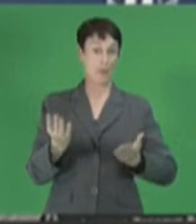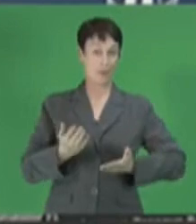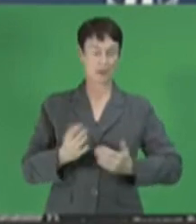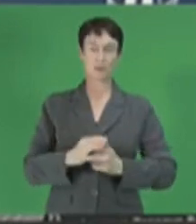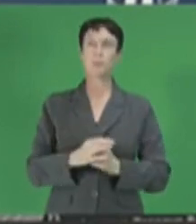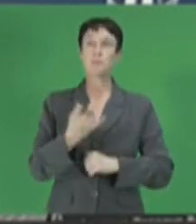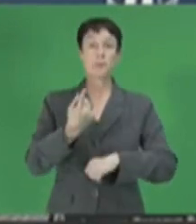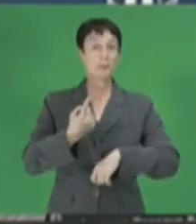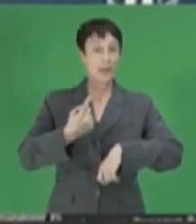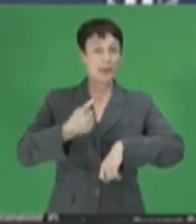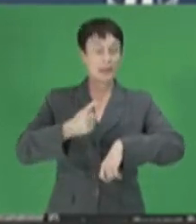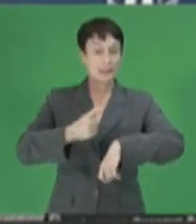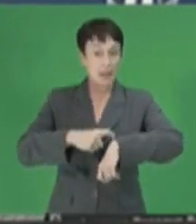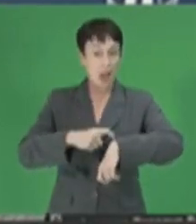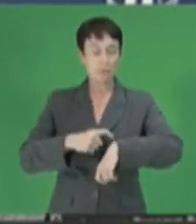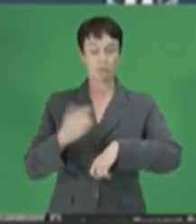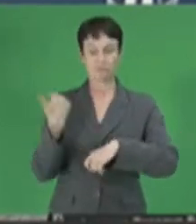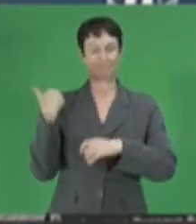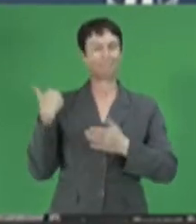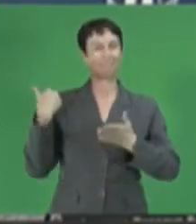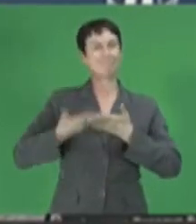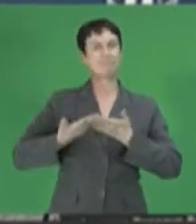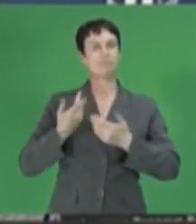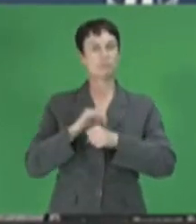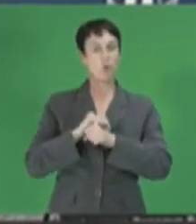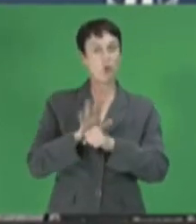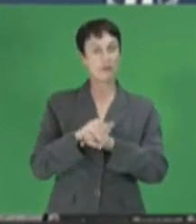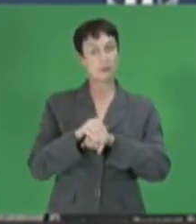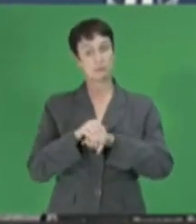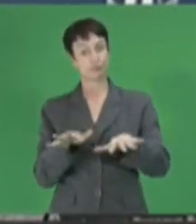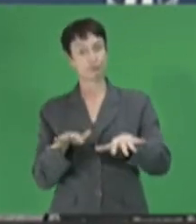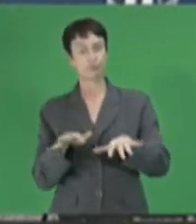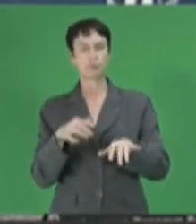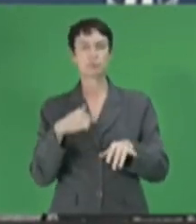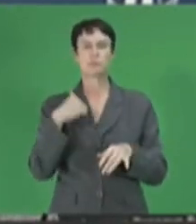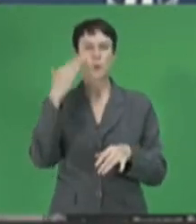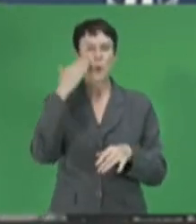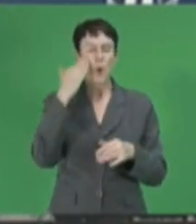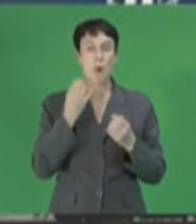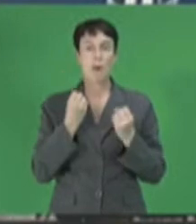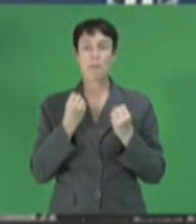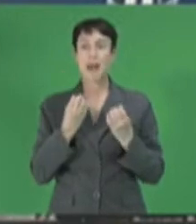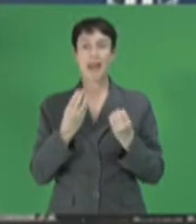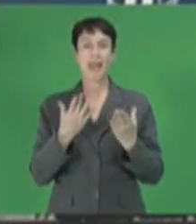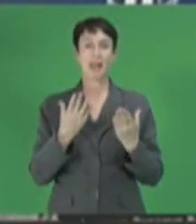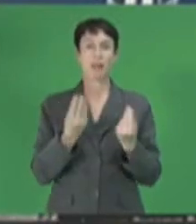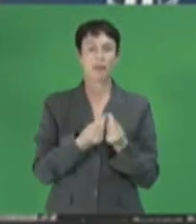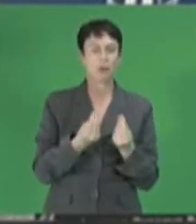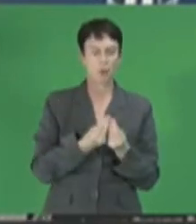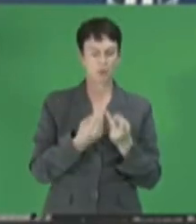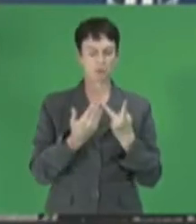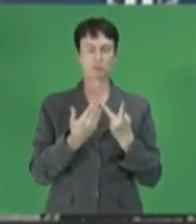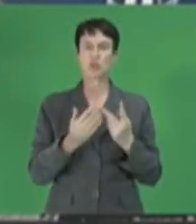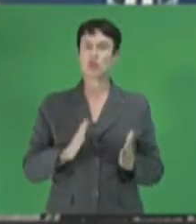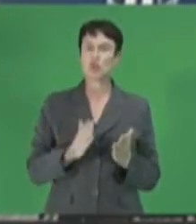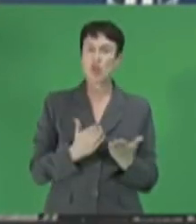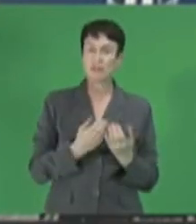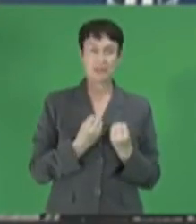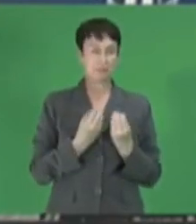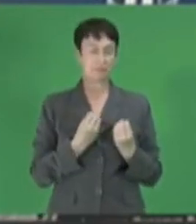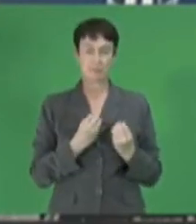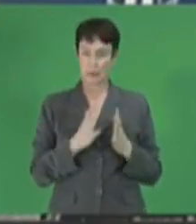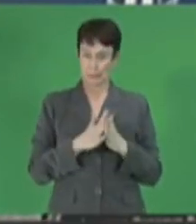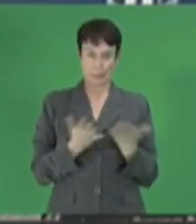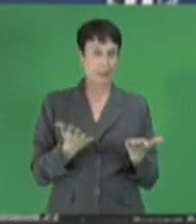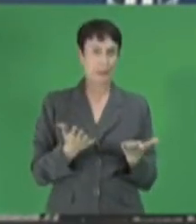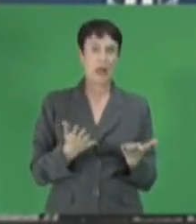during the pandemic, lots of goods and services were not available. People were not